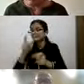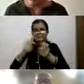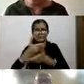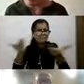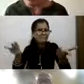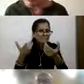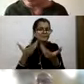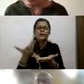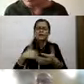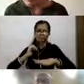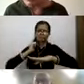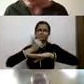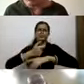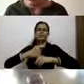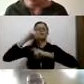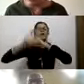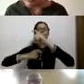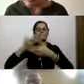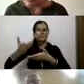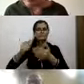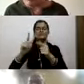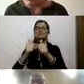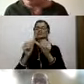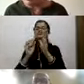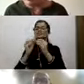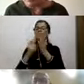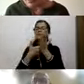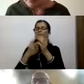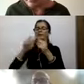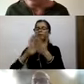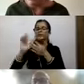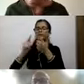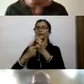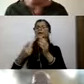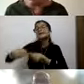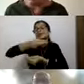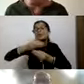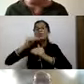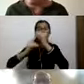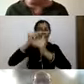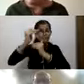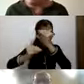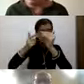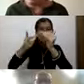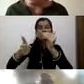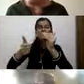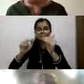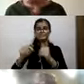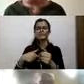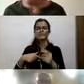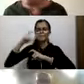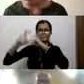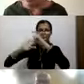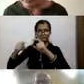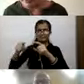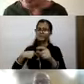is we've actually set up a company. So this is called Jabbar Ket Eco Development Limited. It's a company. And what the owner has done is he's leased the land into the